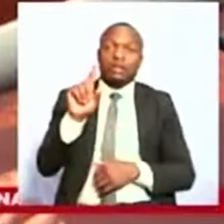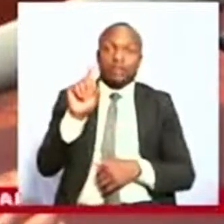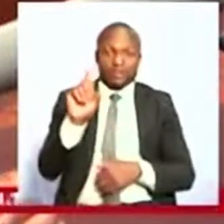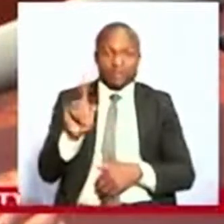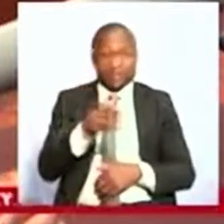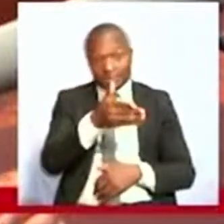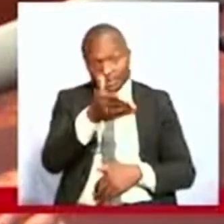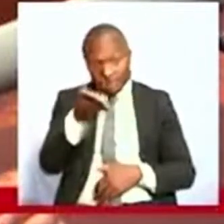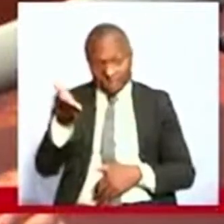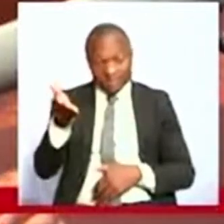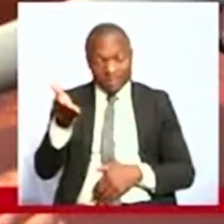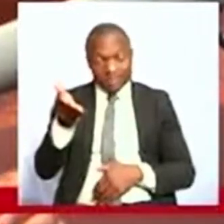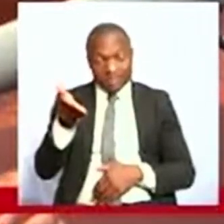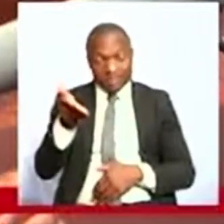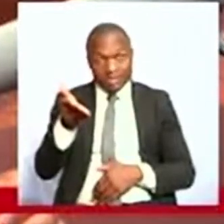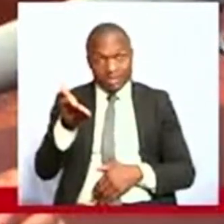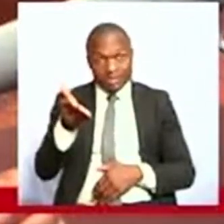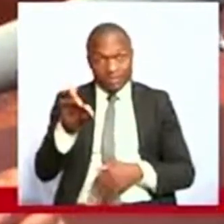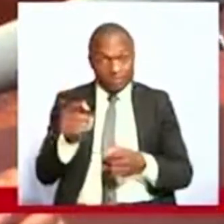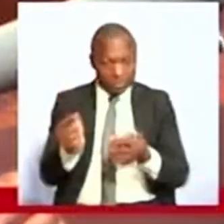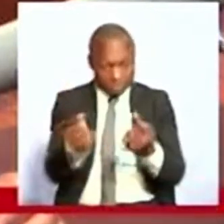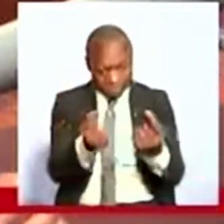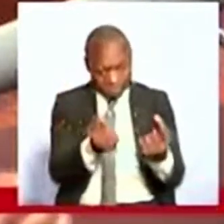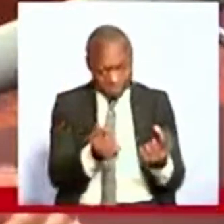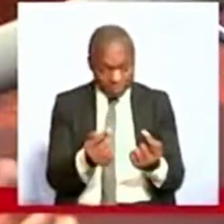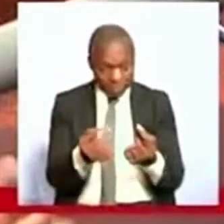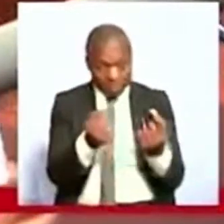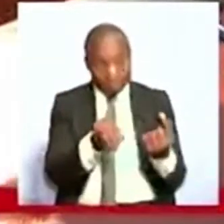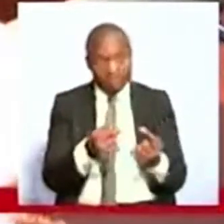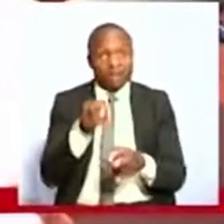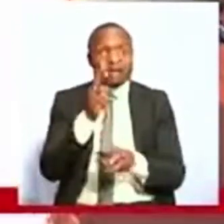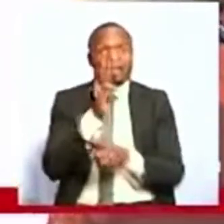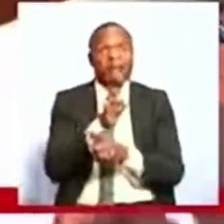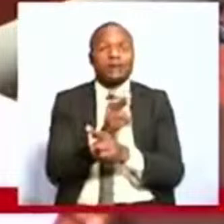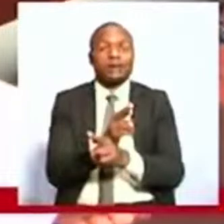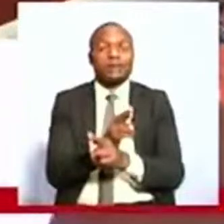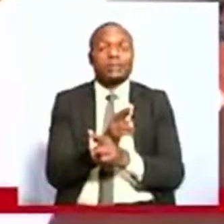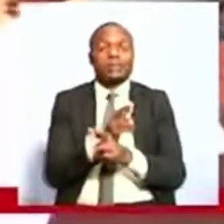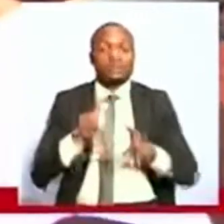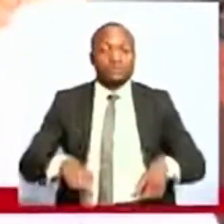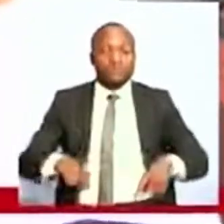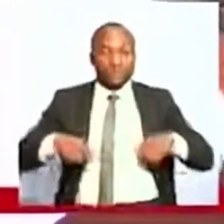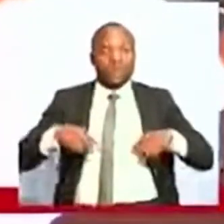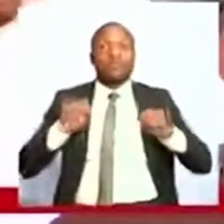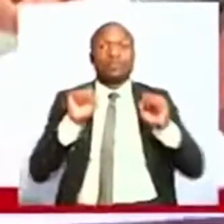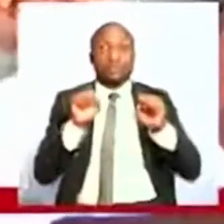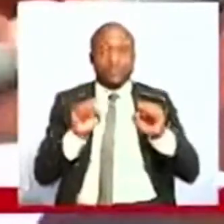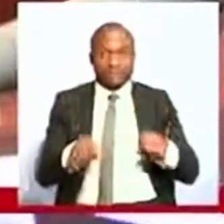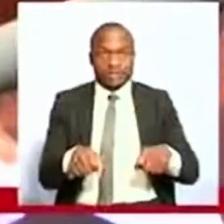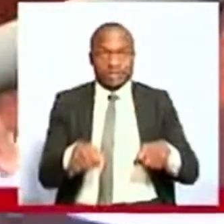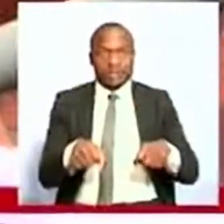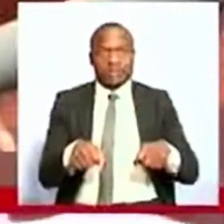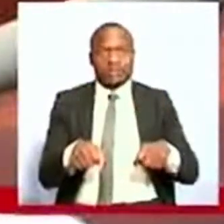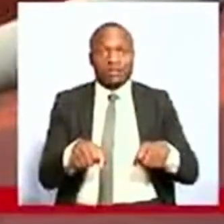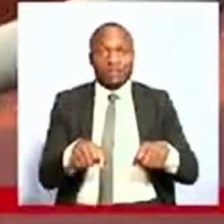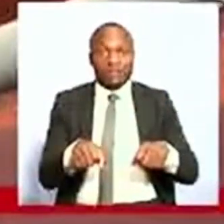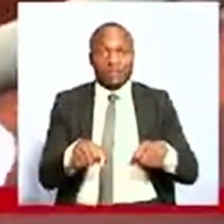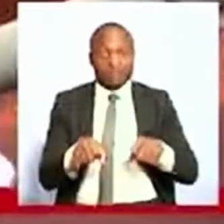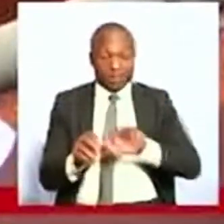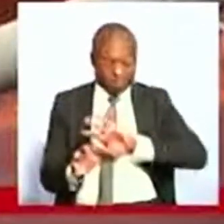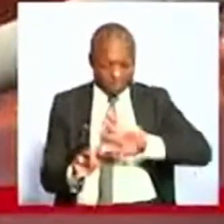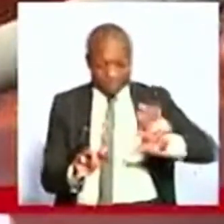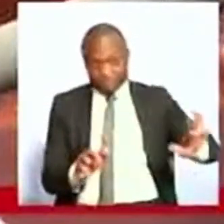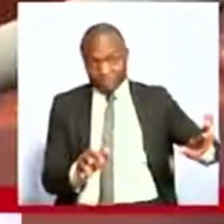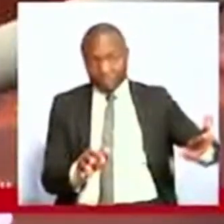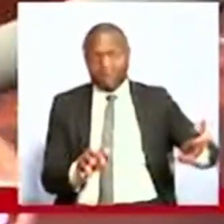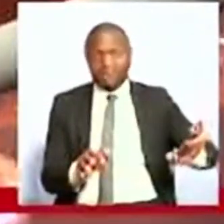there's provision for circumstances when the right to life can be derogated from. I'll move on to the